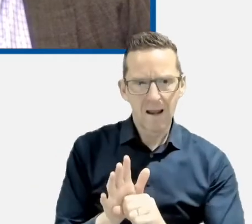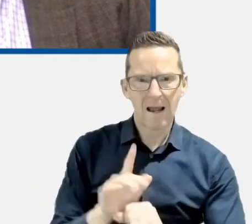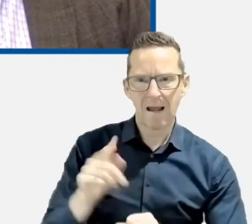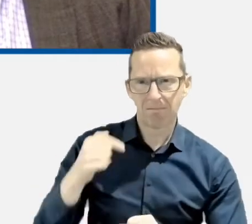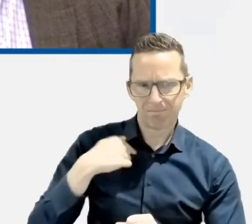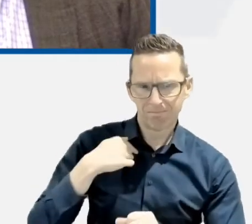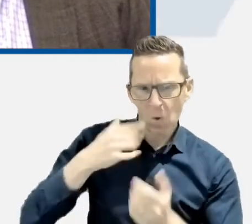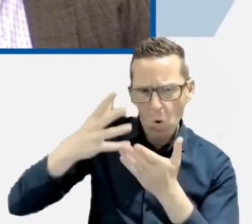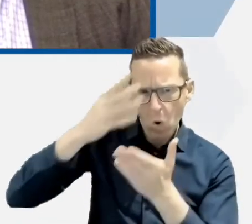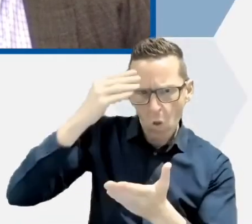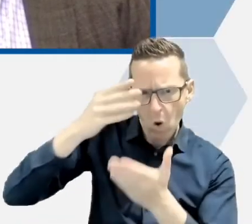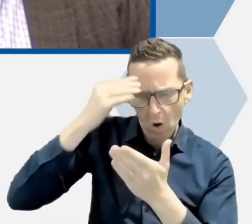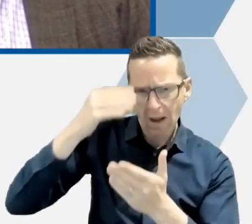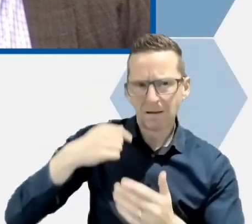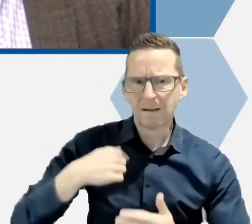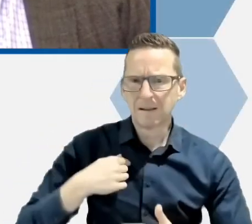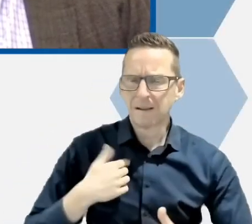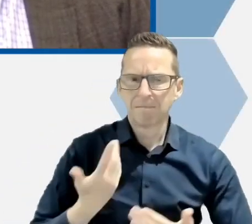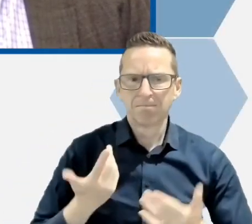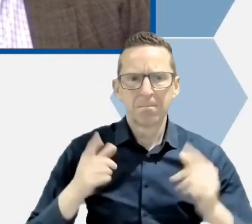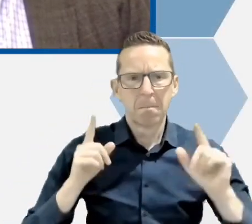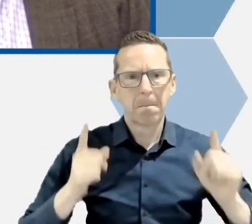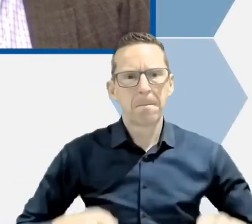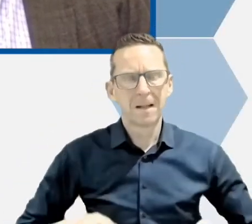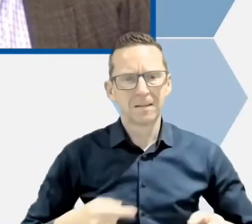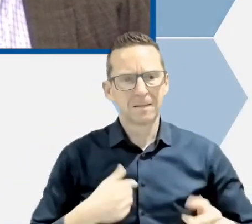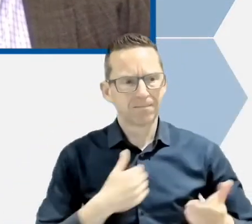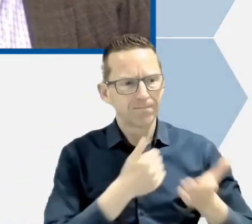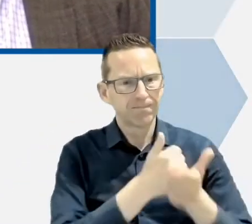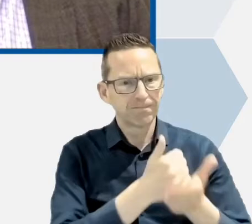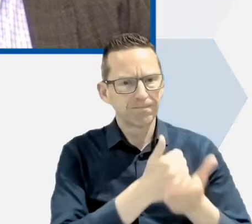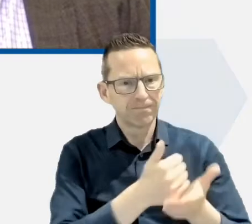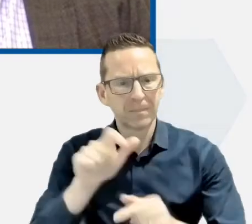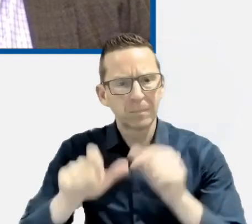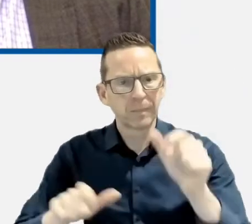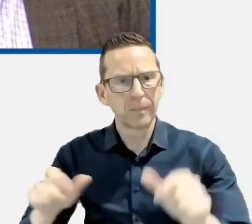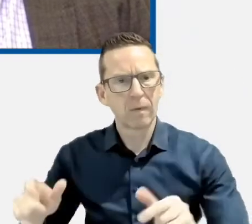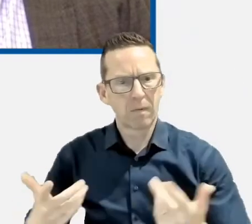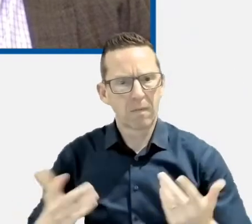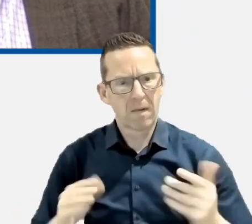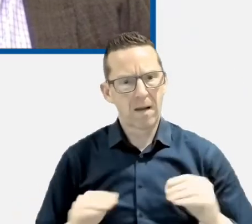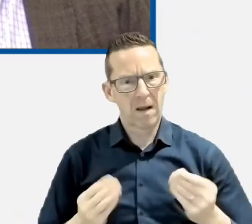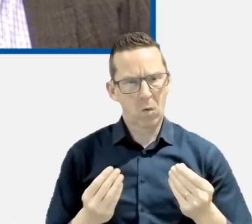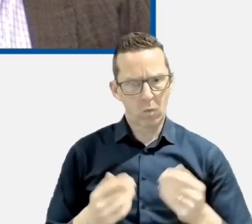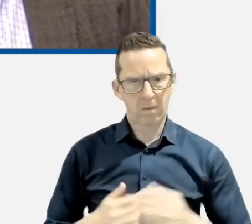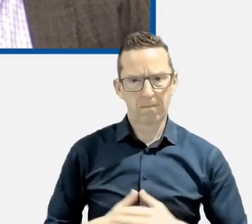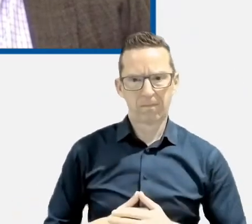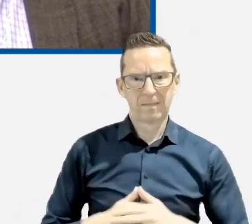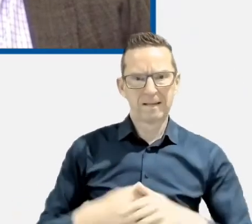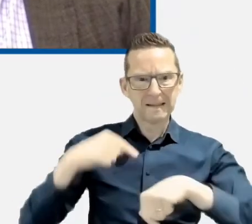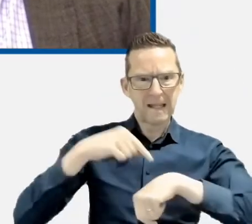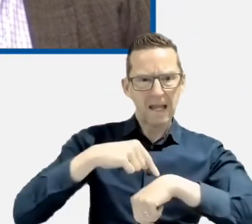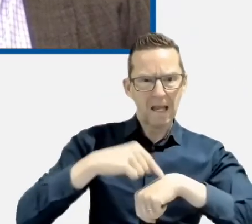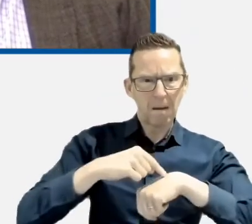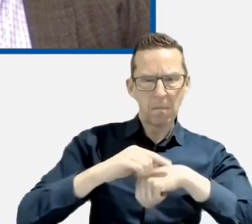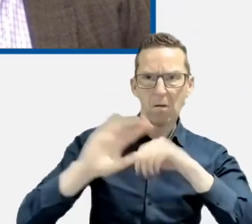hazards. And decision makers, for example, have to face uncertainty on a daily basis. And this is a very big